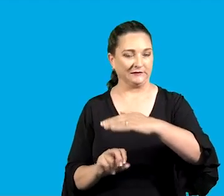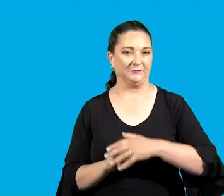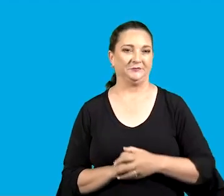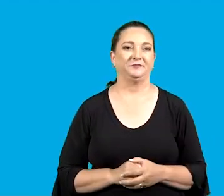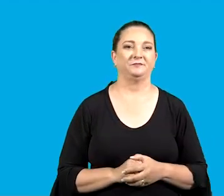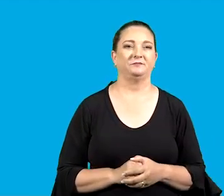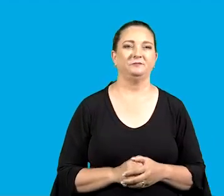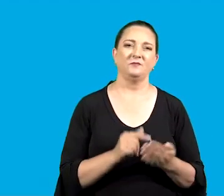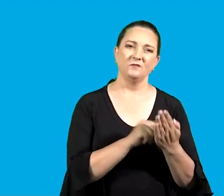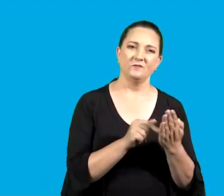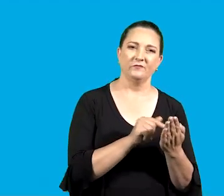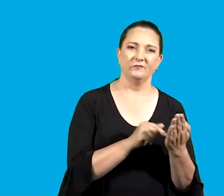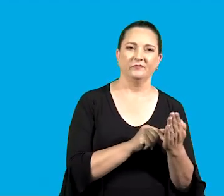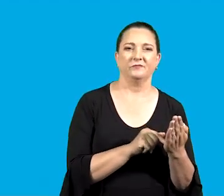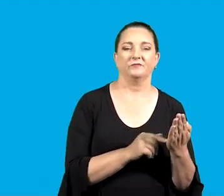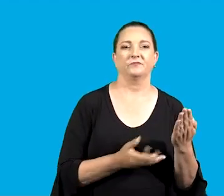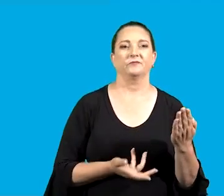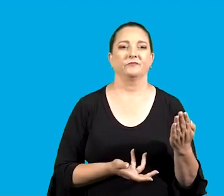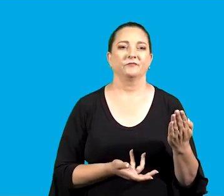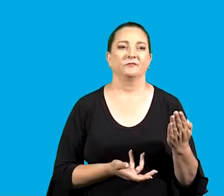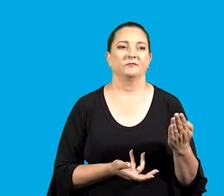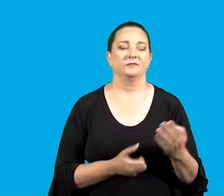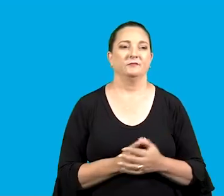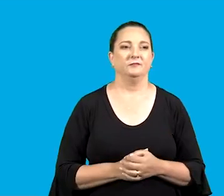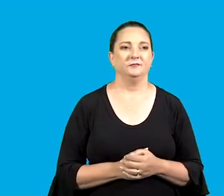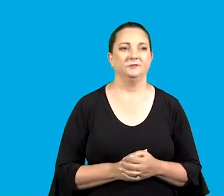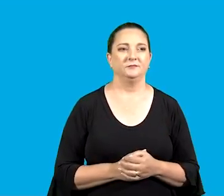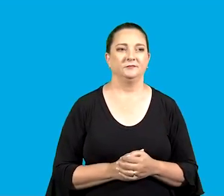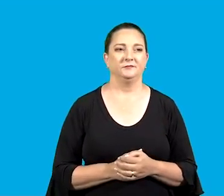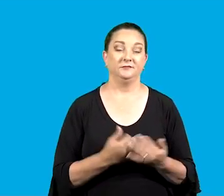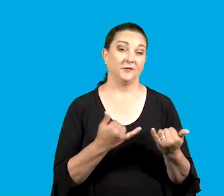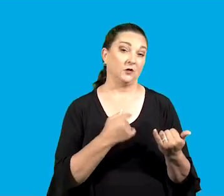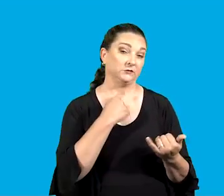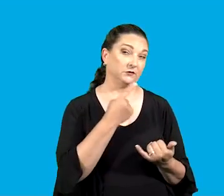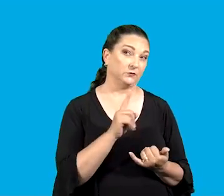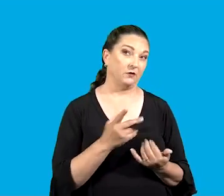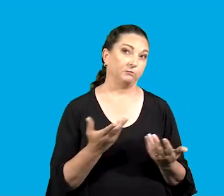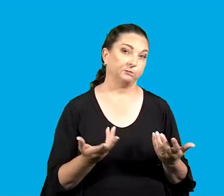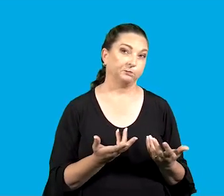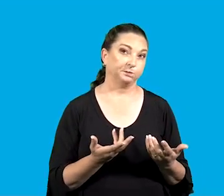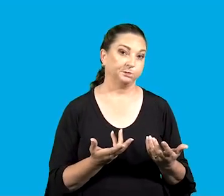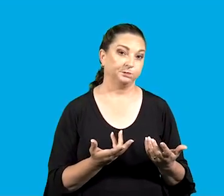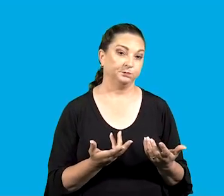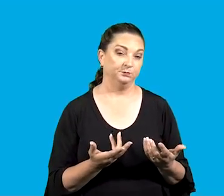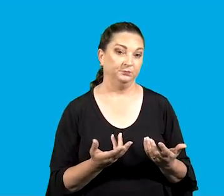180. On my calculator, let's see how much I'm going to get. So I'm coming here to say